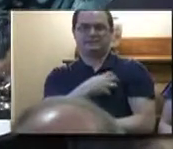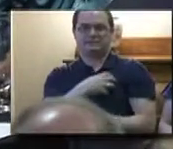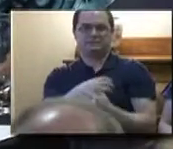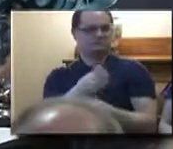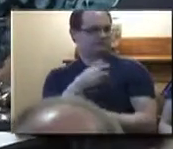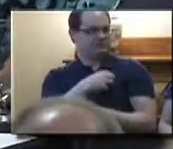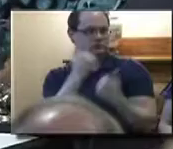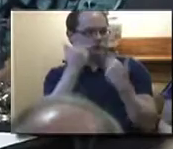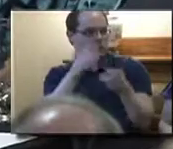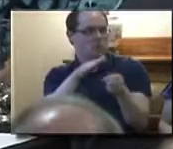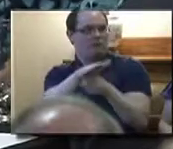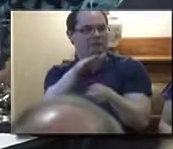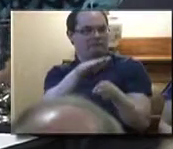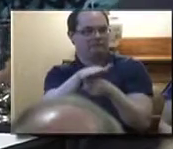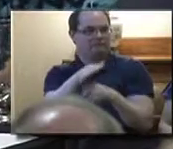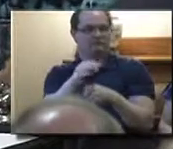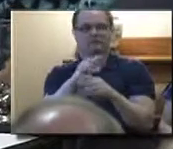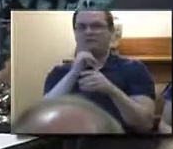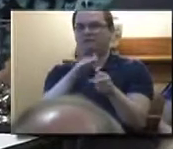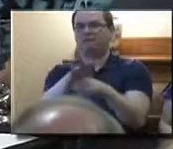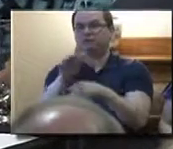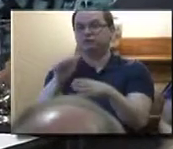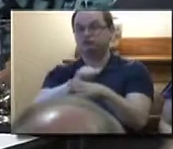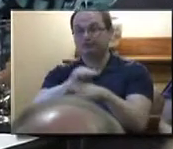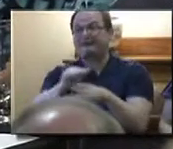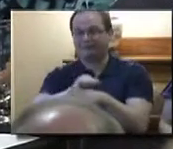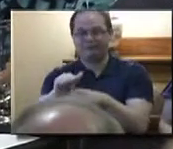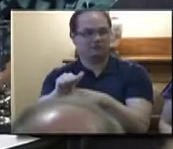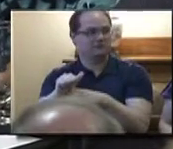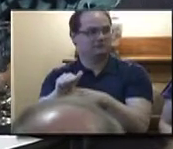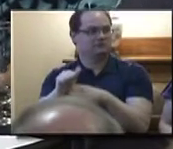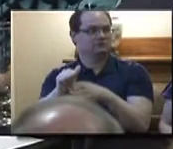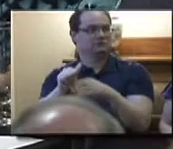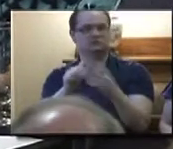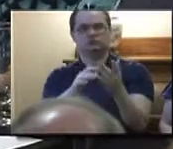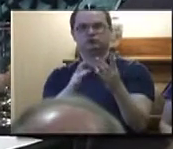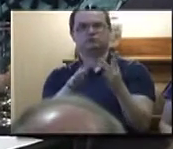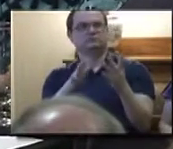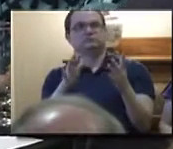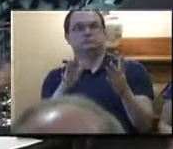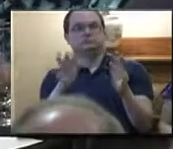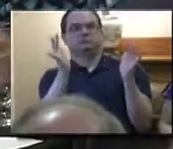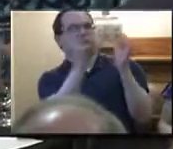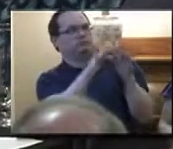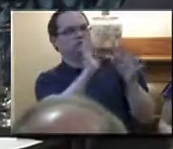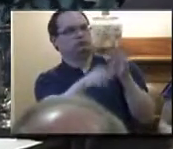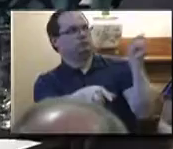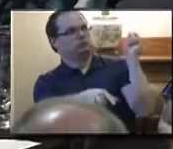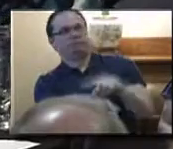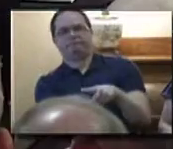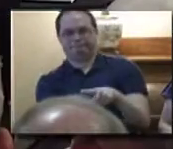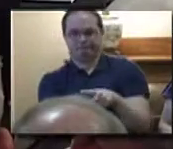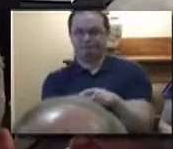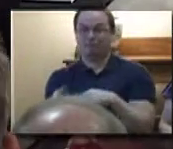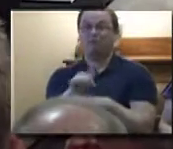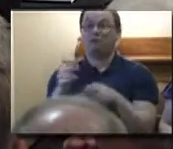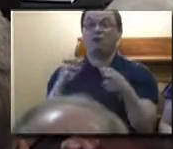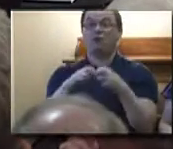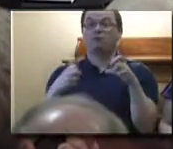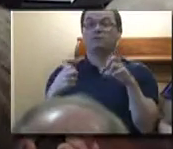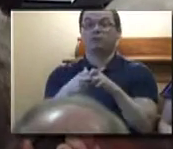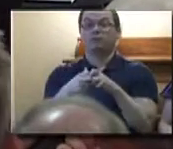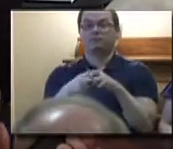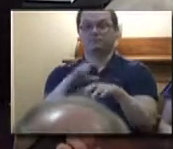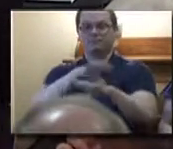don't know enough because they haven't had the training to contact an interpreter. Another problem they do is